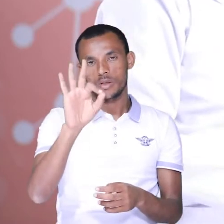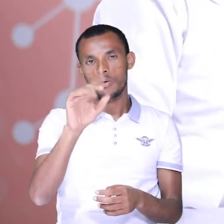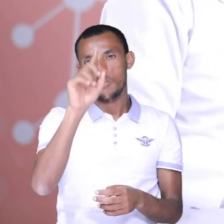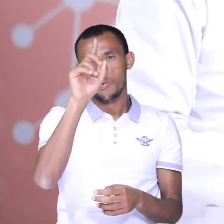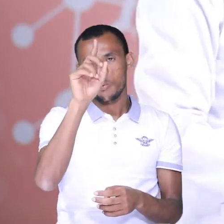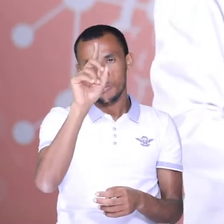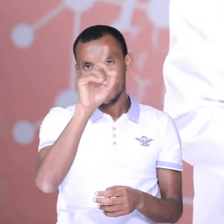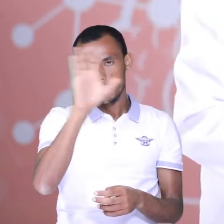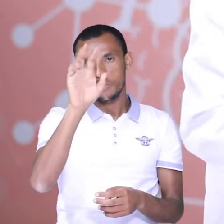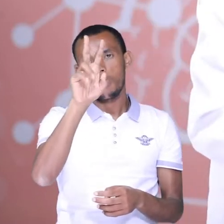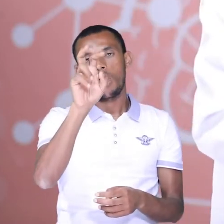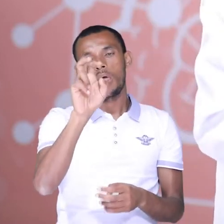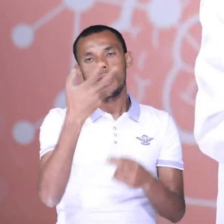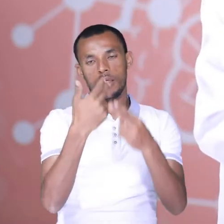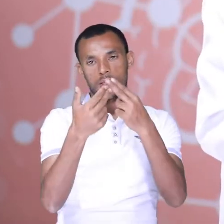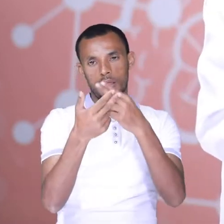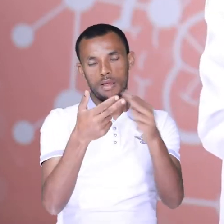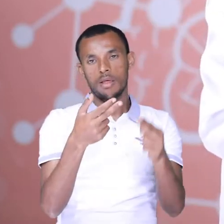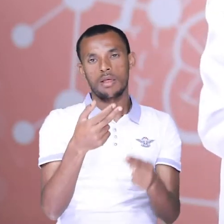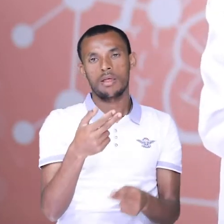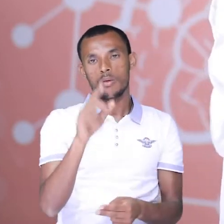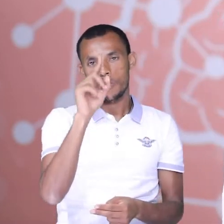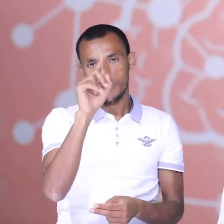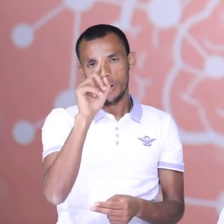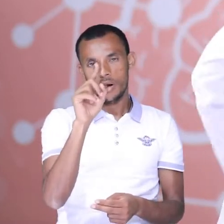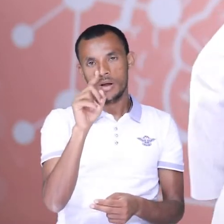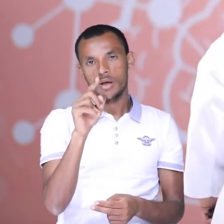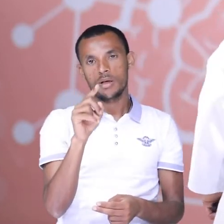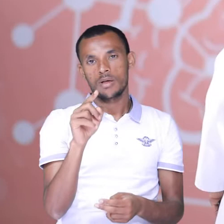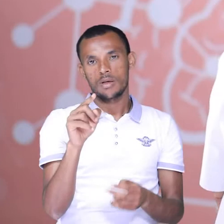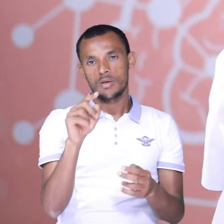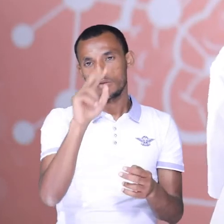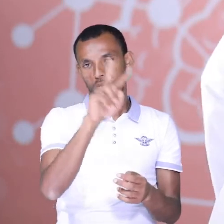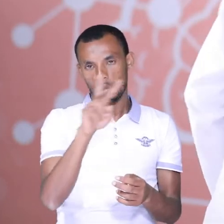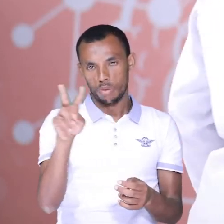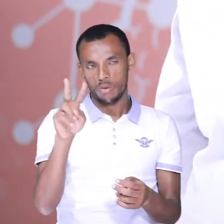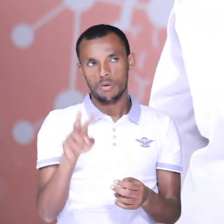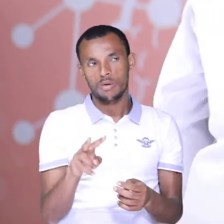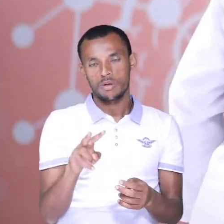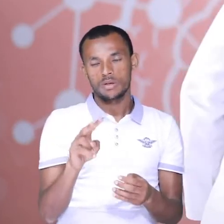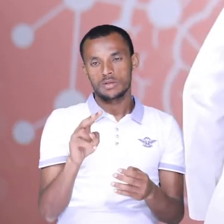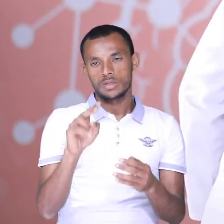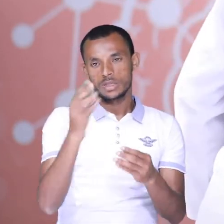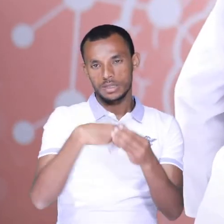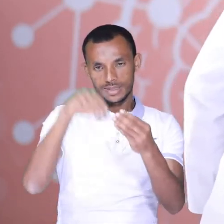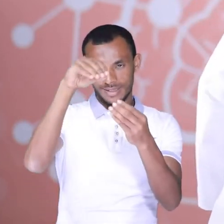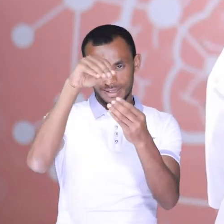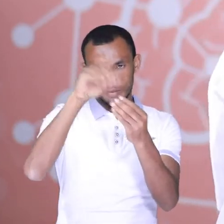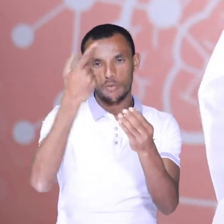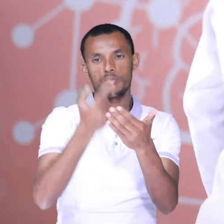120 multiplied by 1, you are provided with 22. Then the sum of